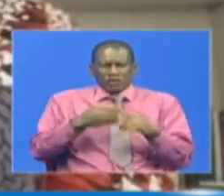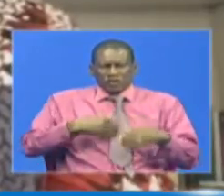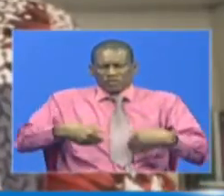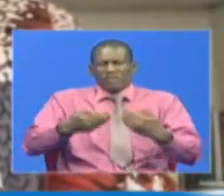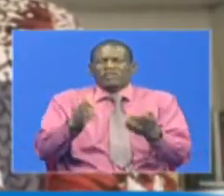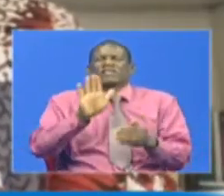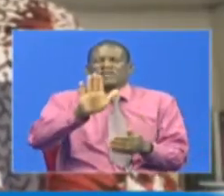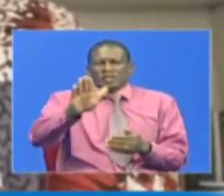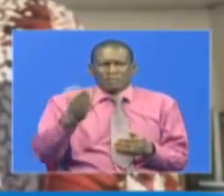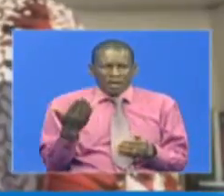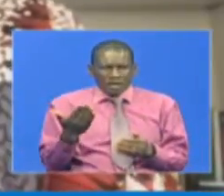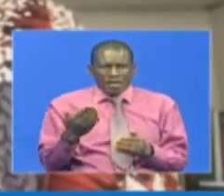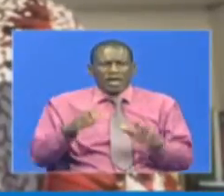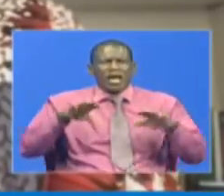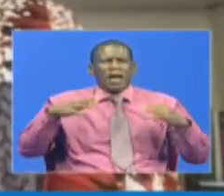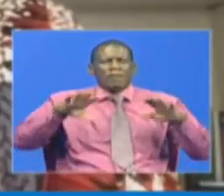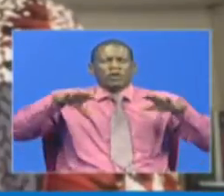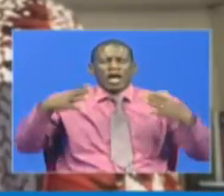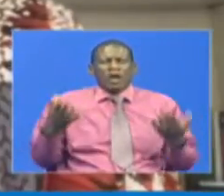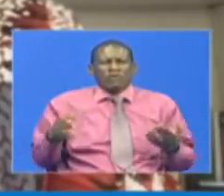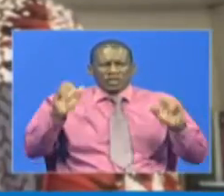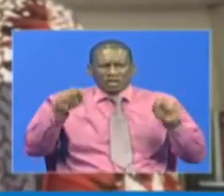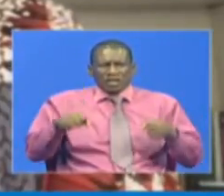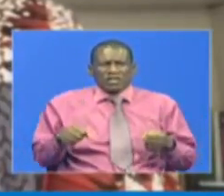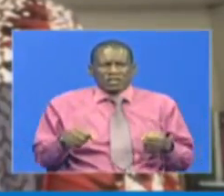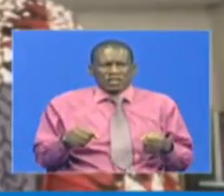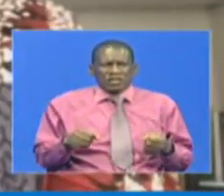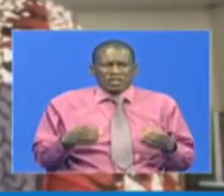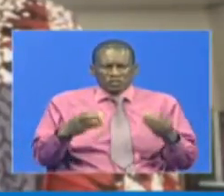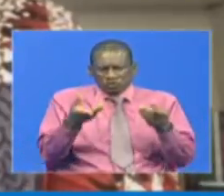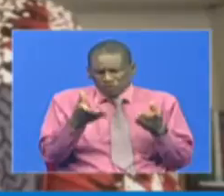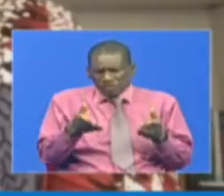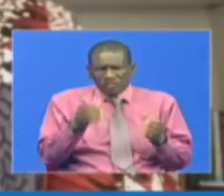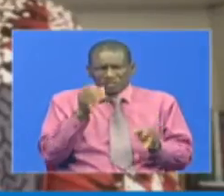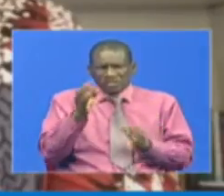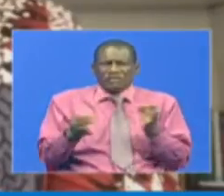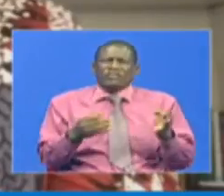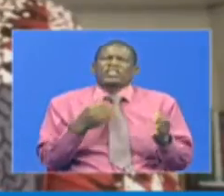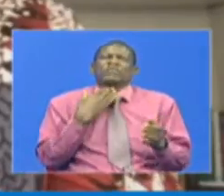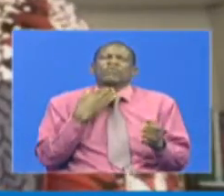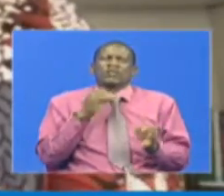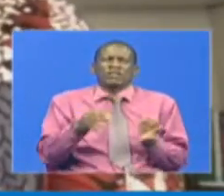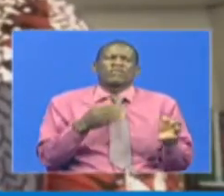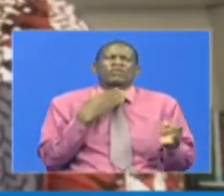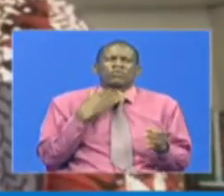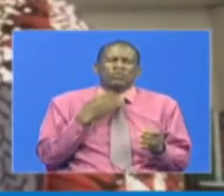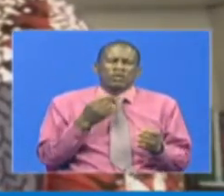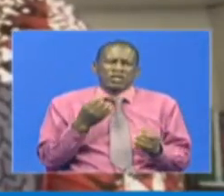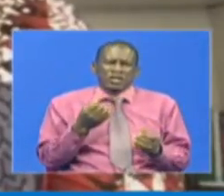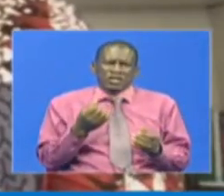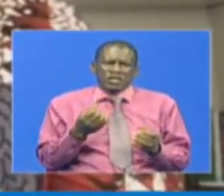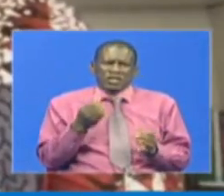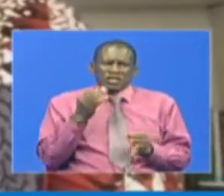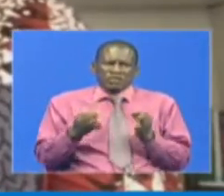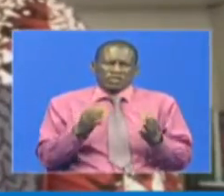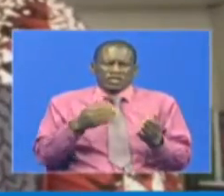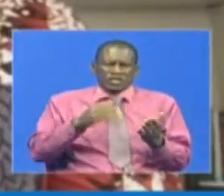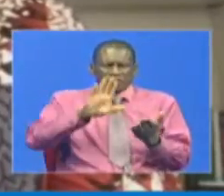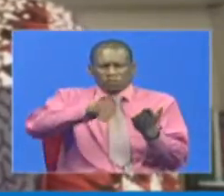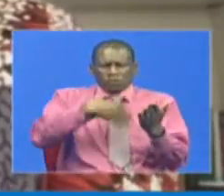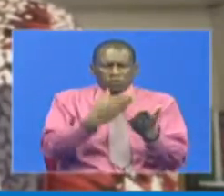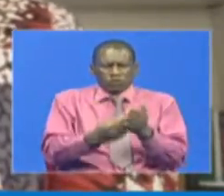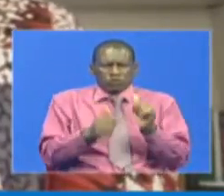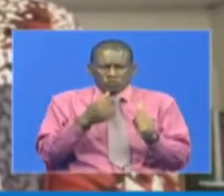feedback about how they can go around if they want to, you know, whatever proposals they have for